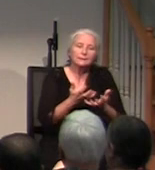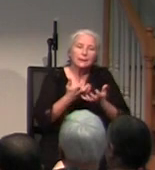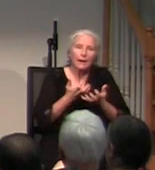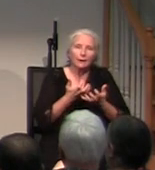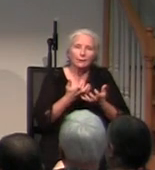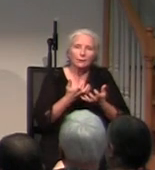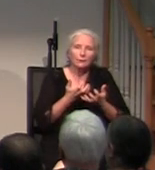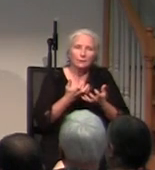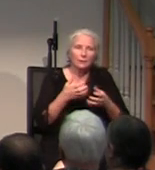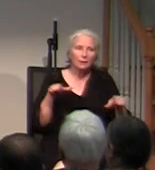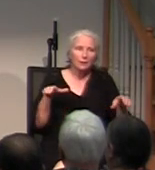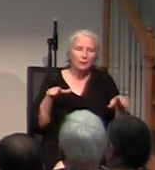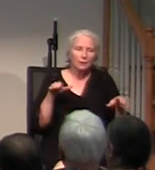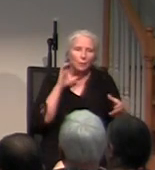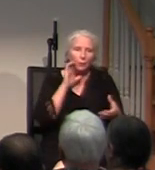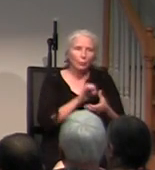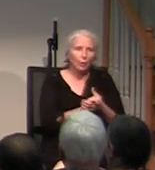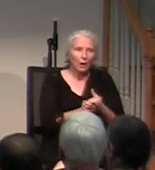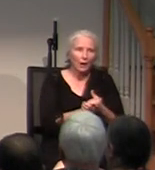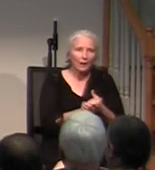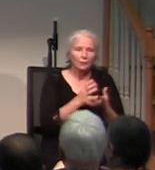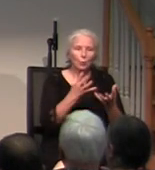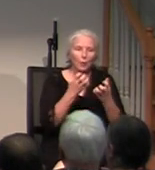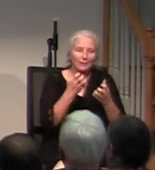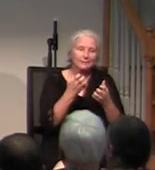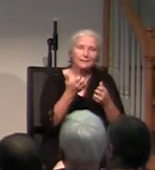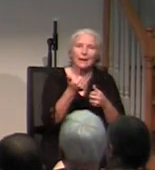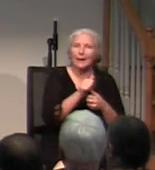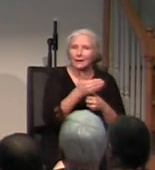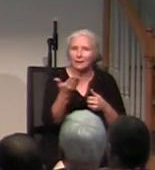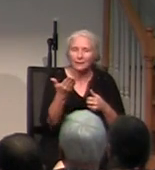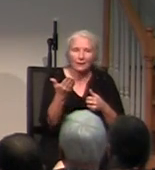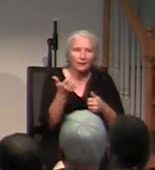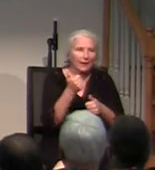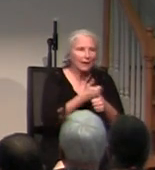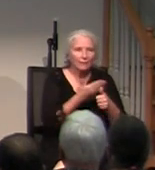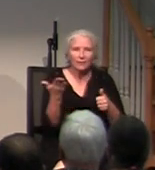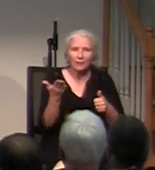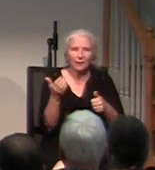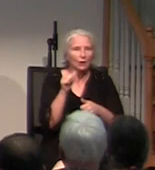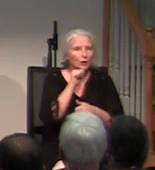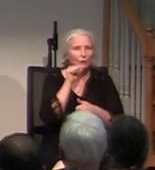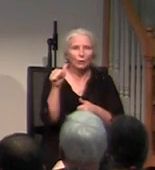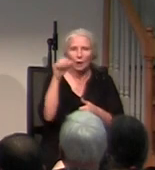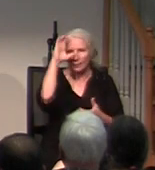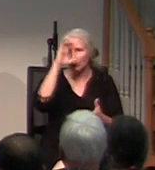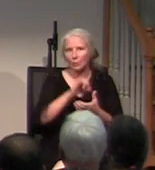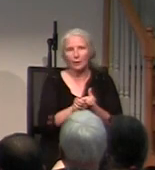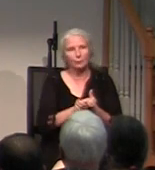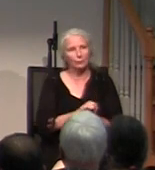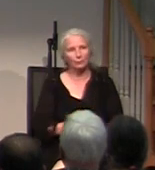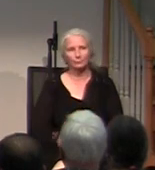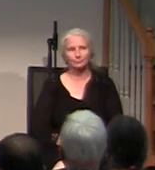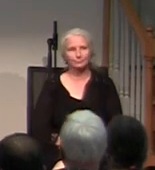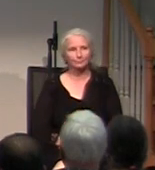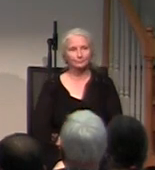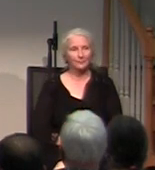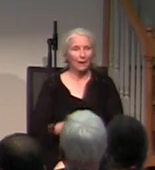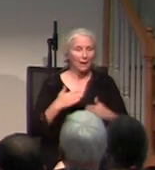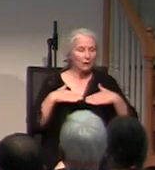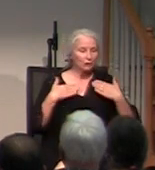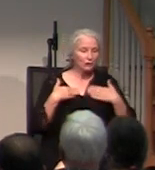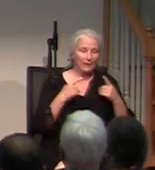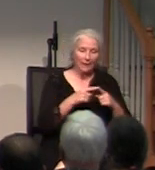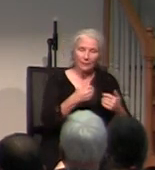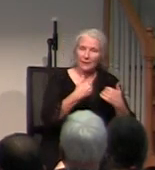the bride for anything and everything but the bridegroom. She's happy to have all of